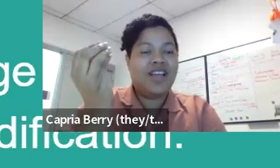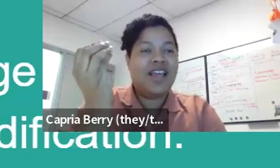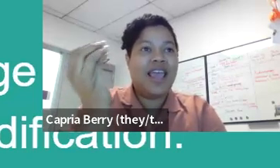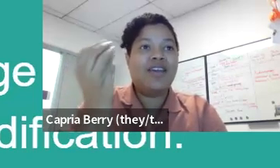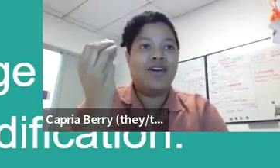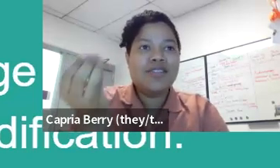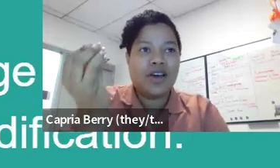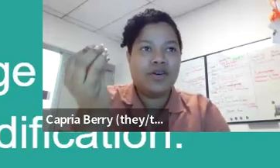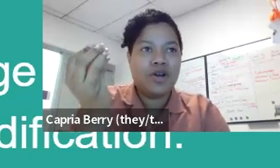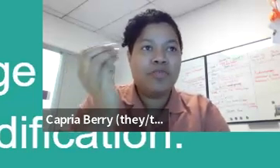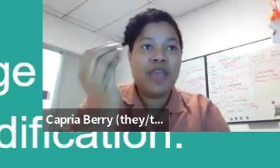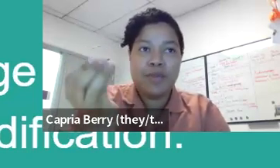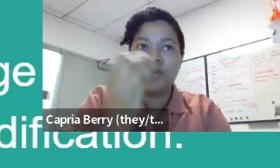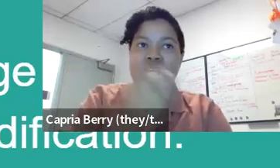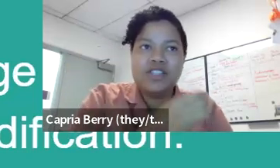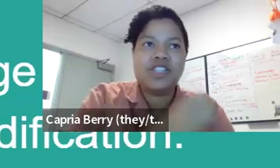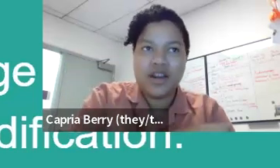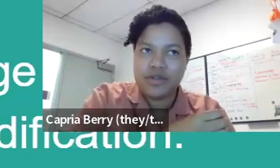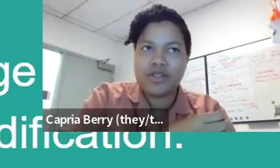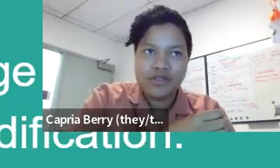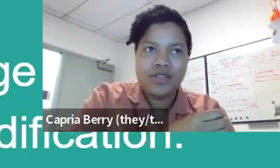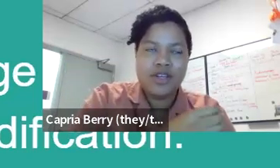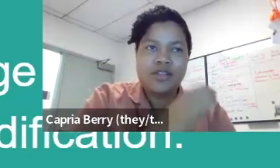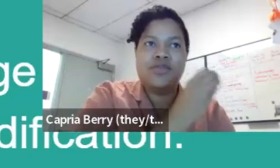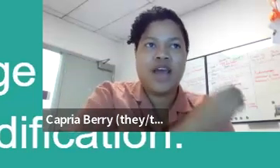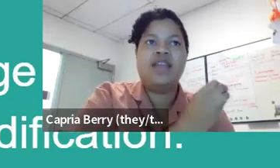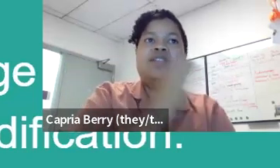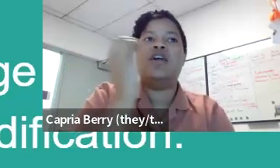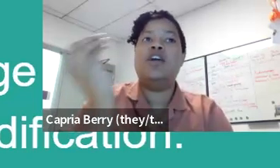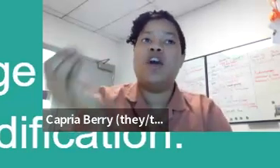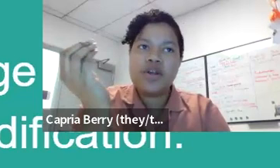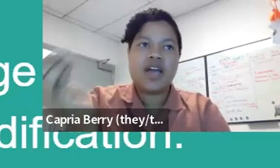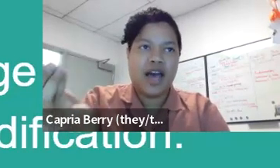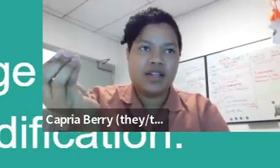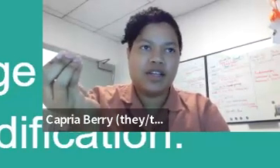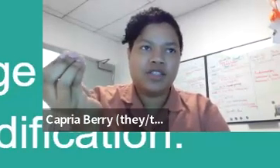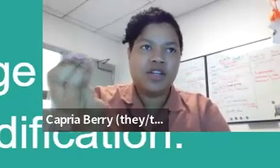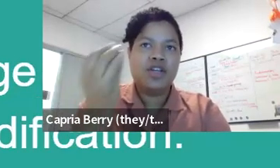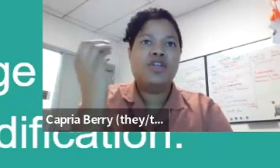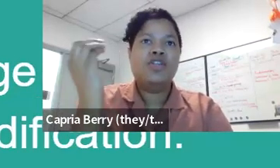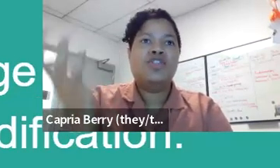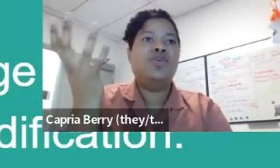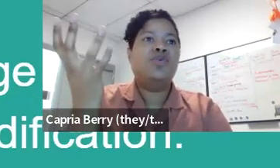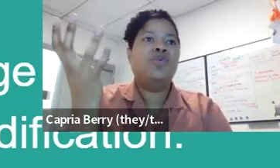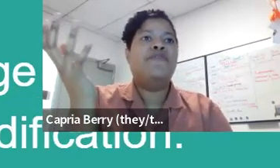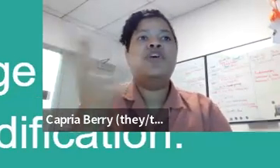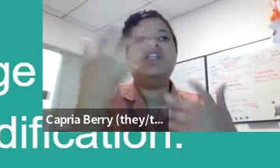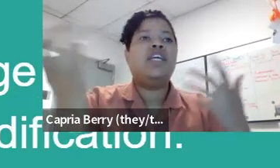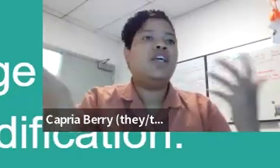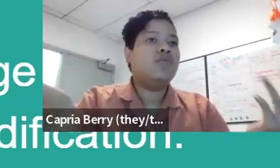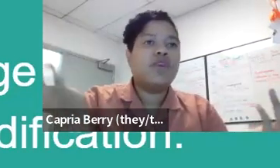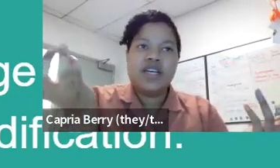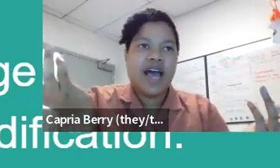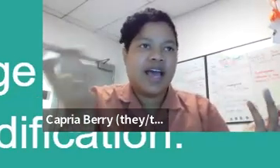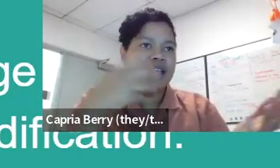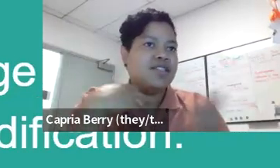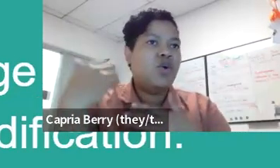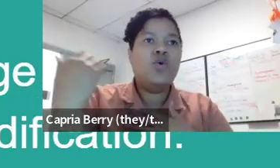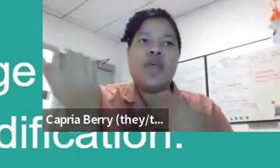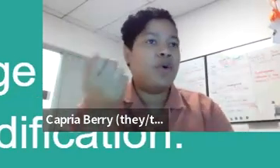for a student group of disabled students, and they were exercising principles of